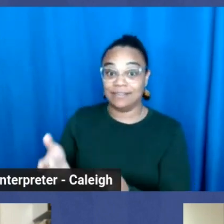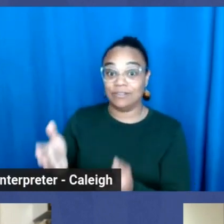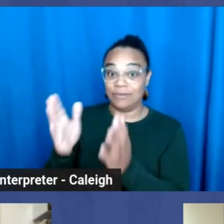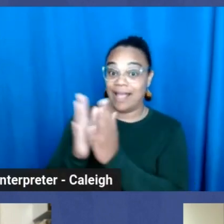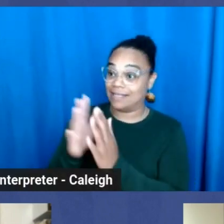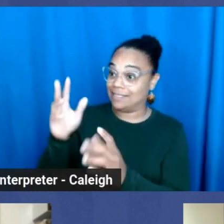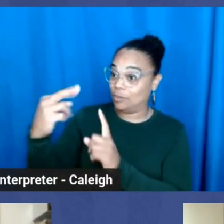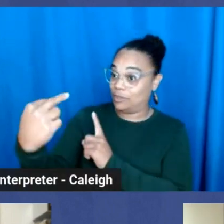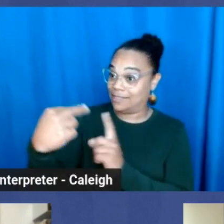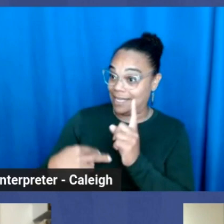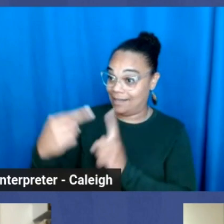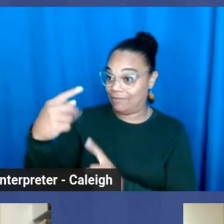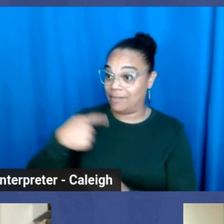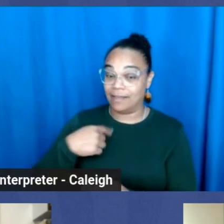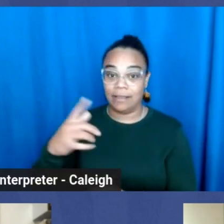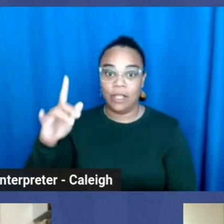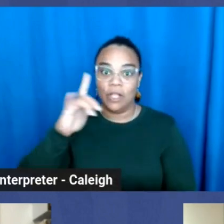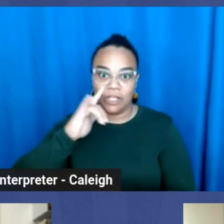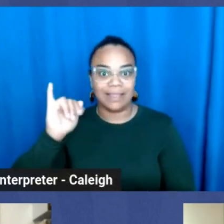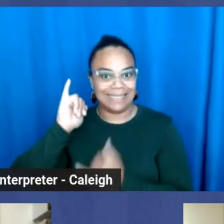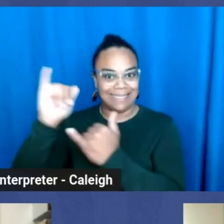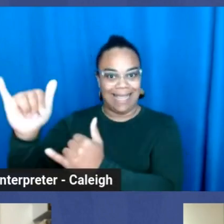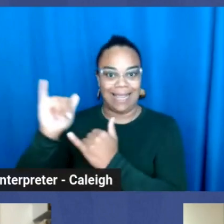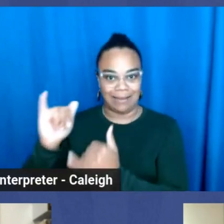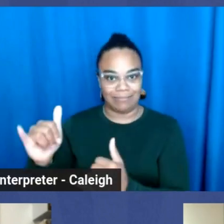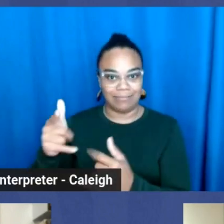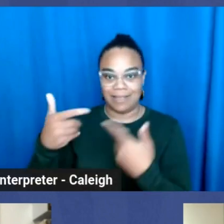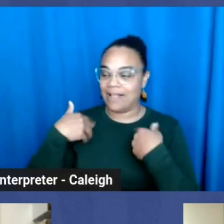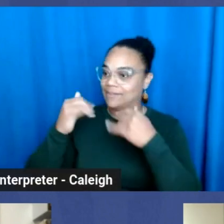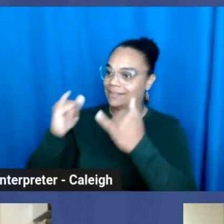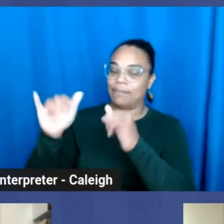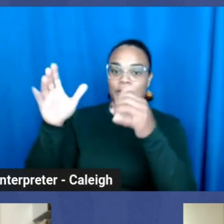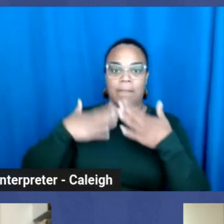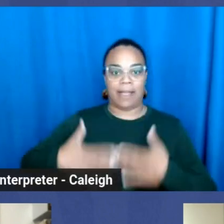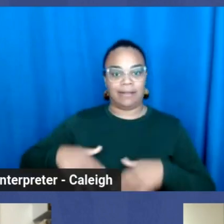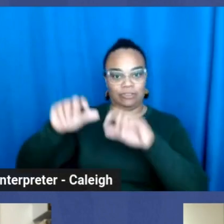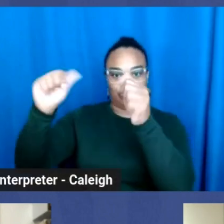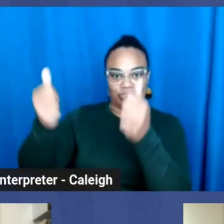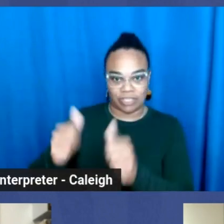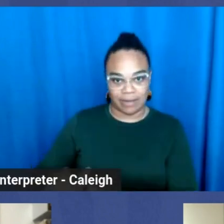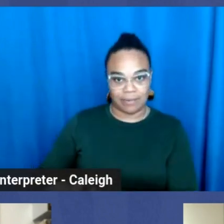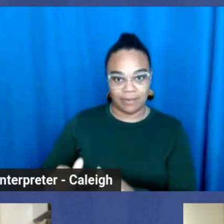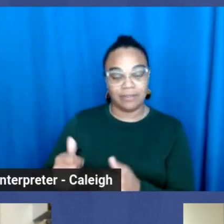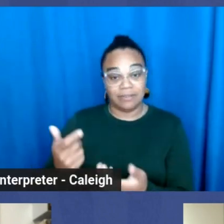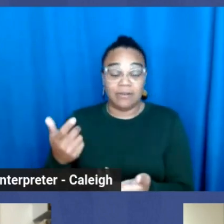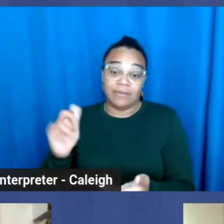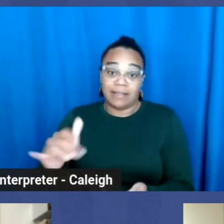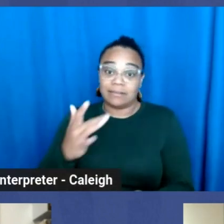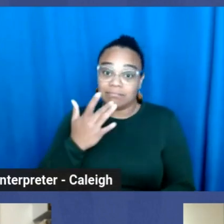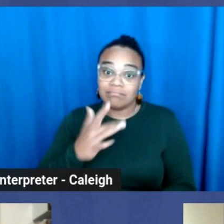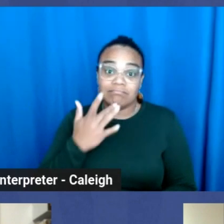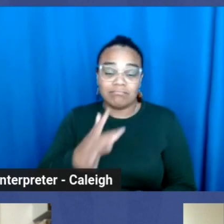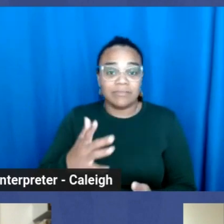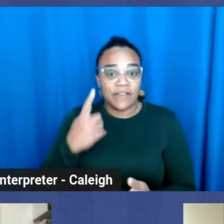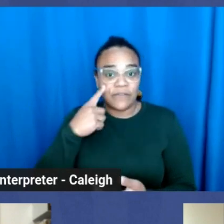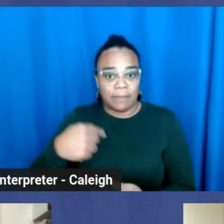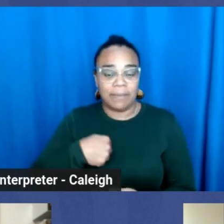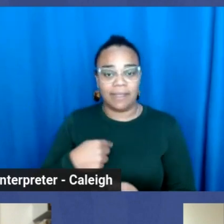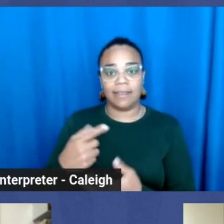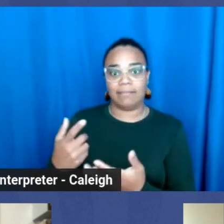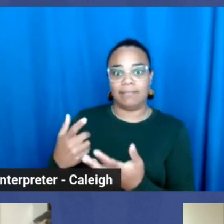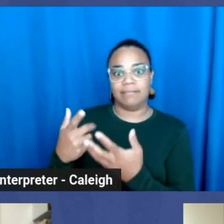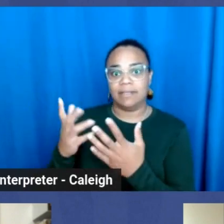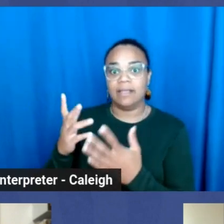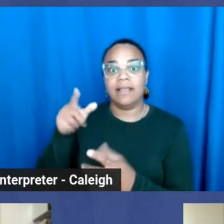me, look like me, with hips, dips, and curves the same. So that's a luxury that I just get afforded. But again, if we move